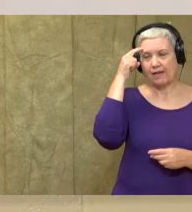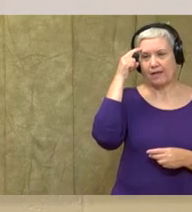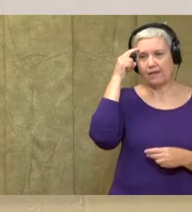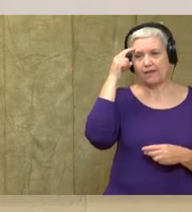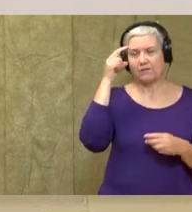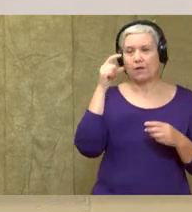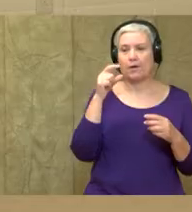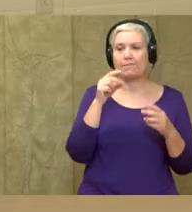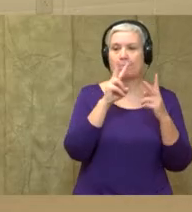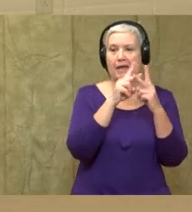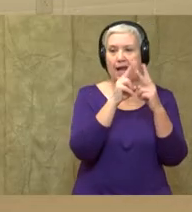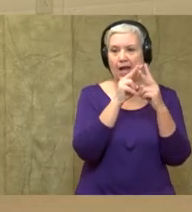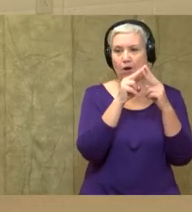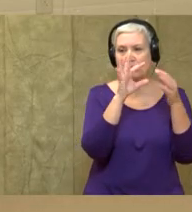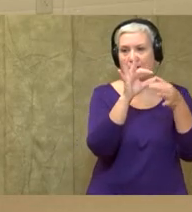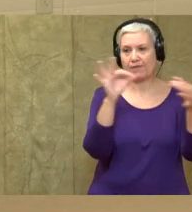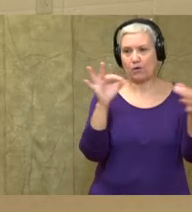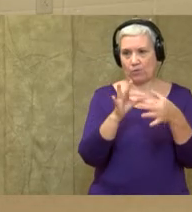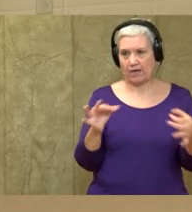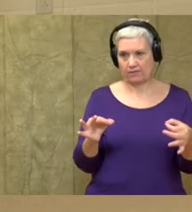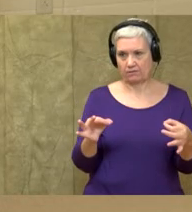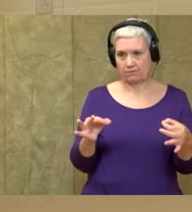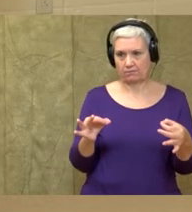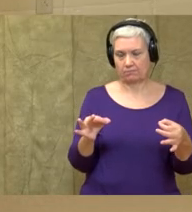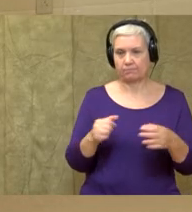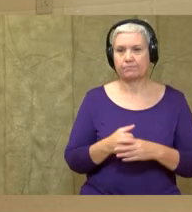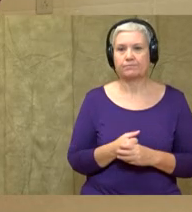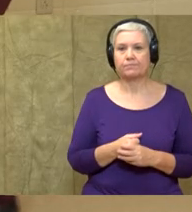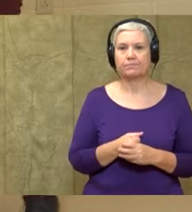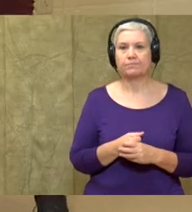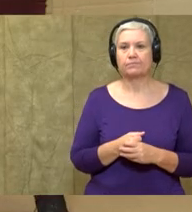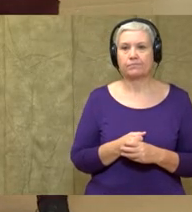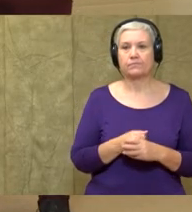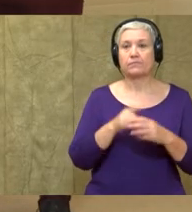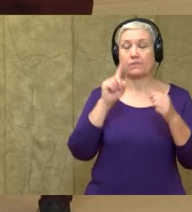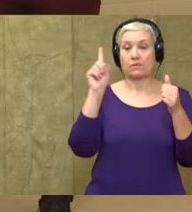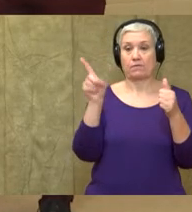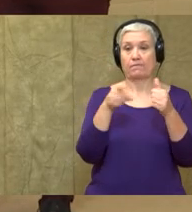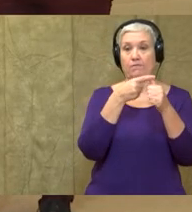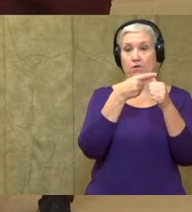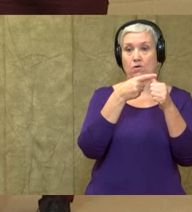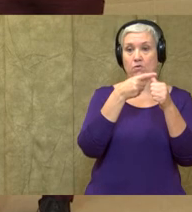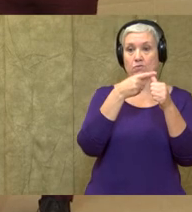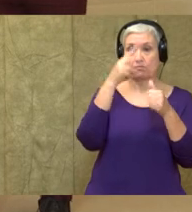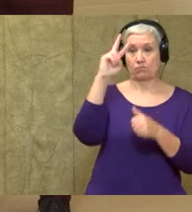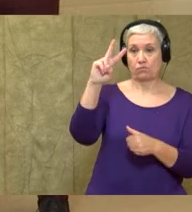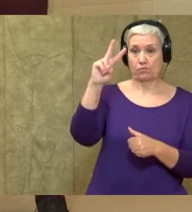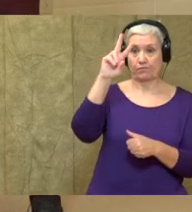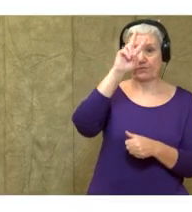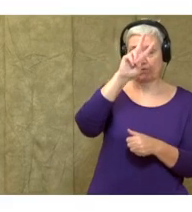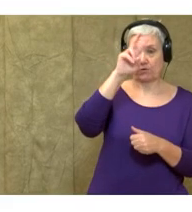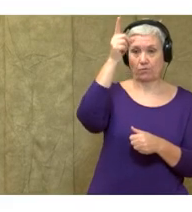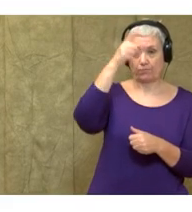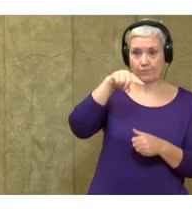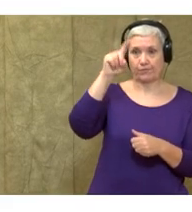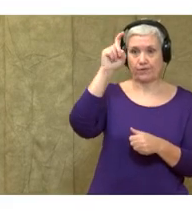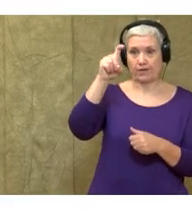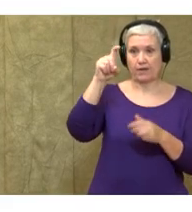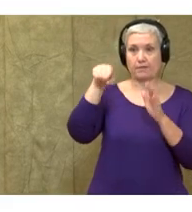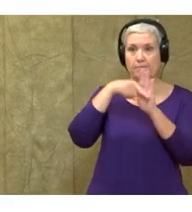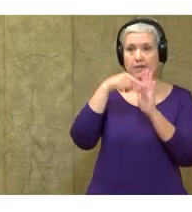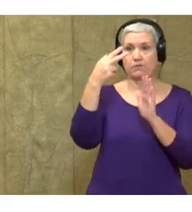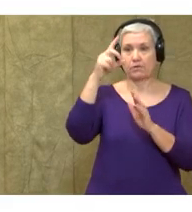of equations that we've looked at. So the first two, the 2 times the quantity x minus 3